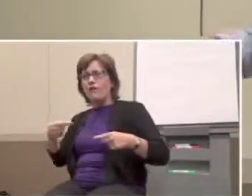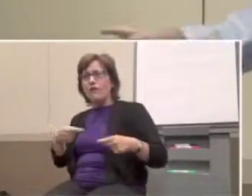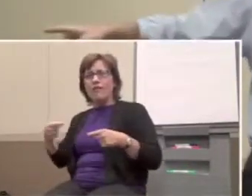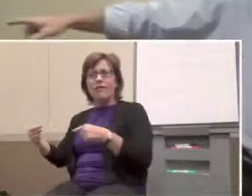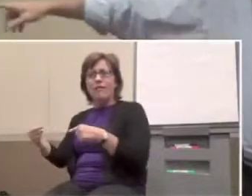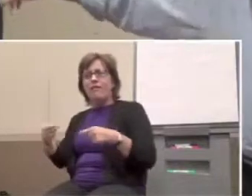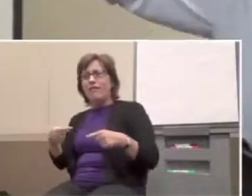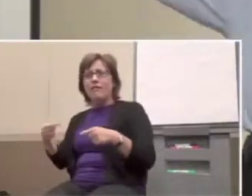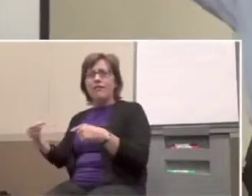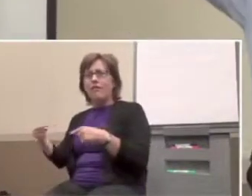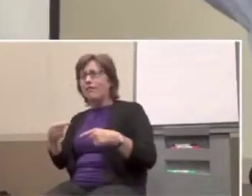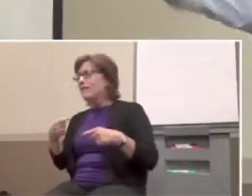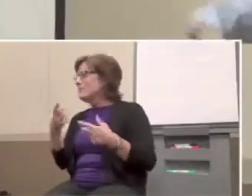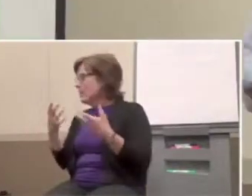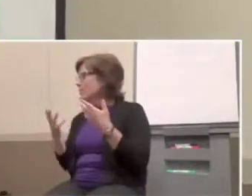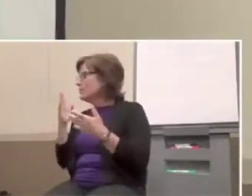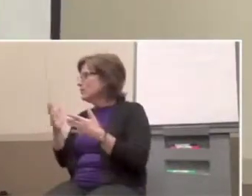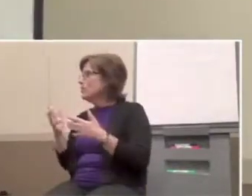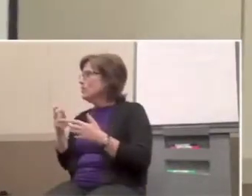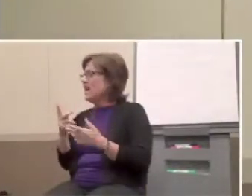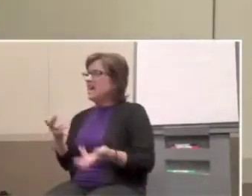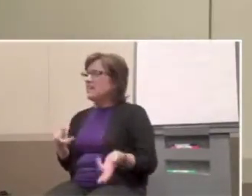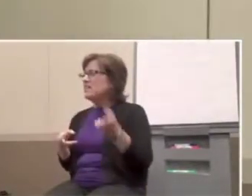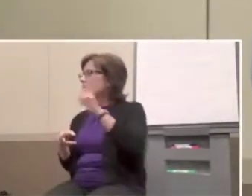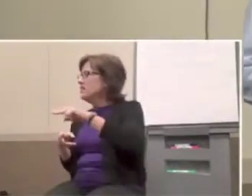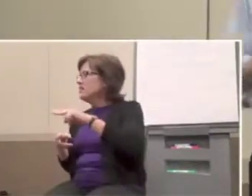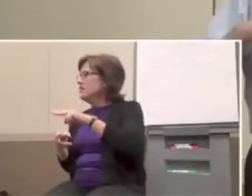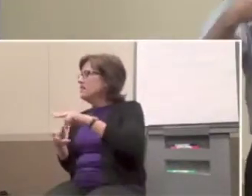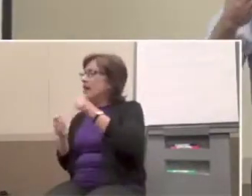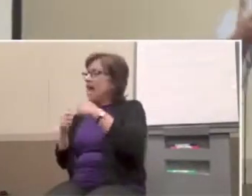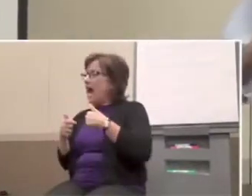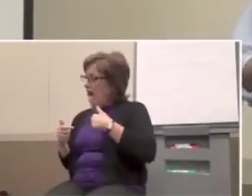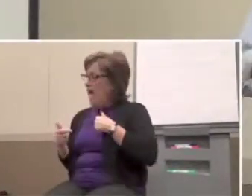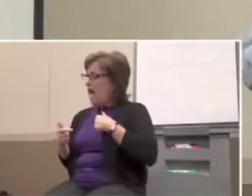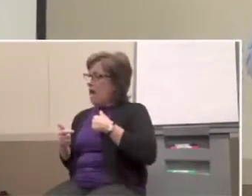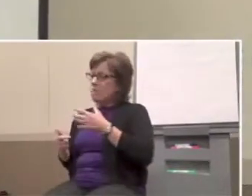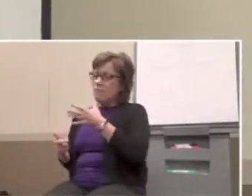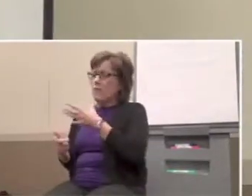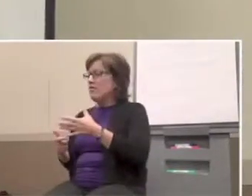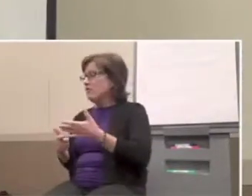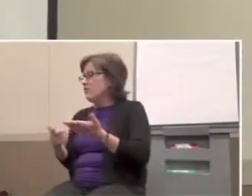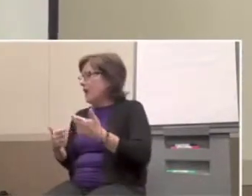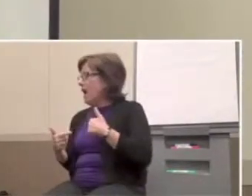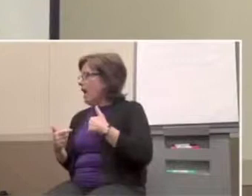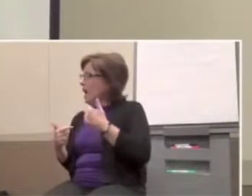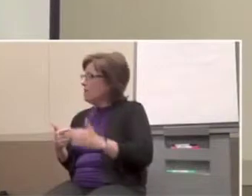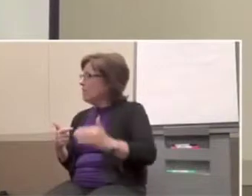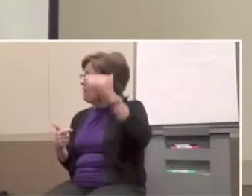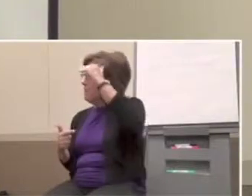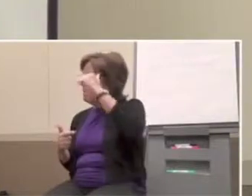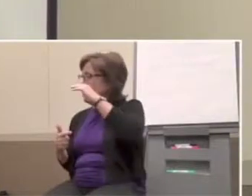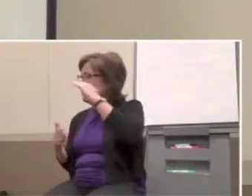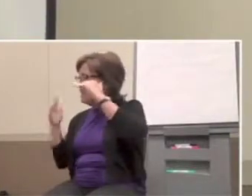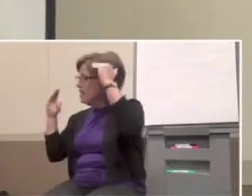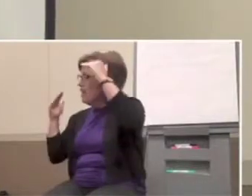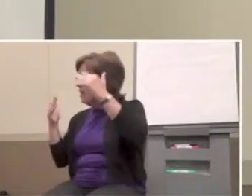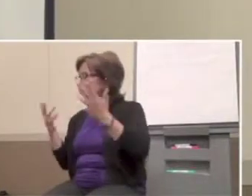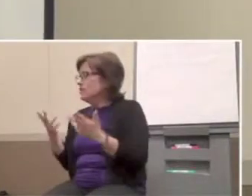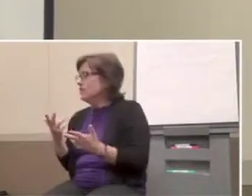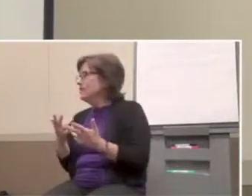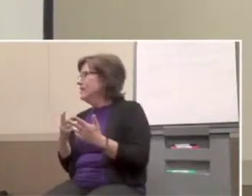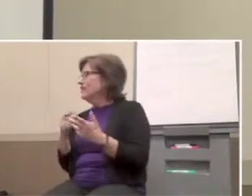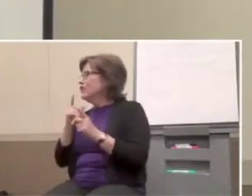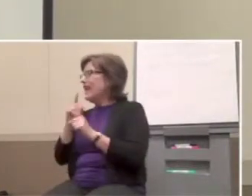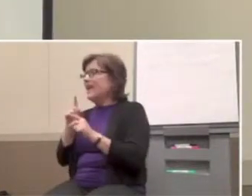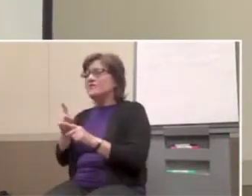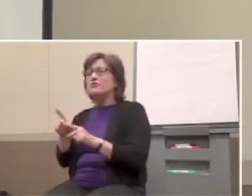you probably will go back and pull rank unnecessarily there. But if you find yourself giving a ton of different answers to the same question because